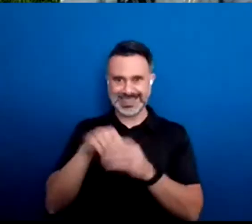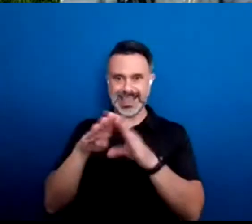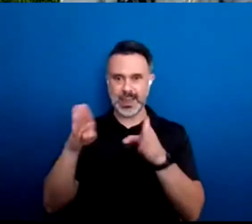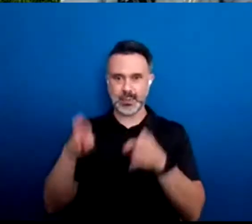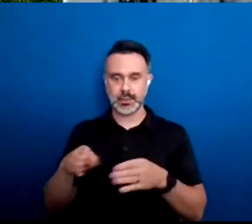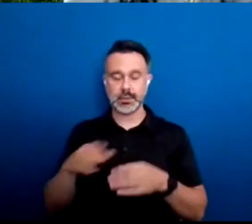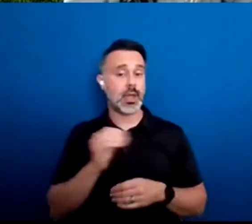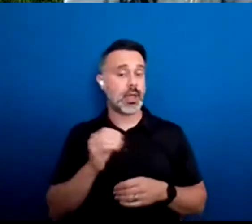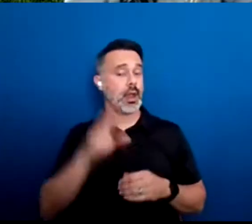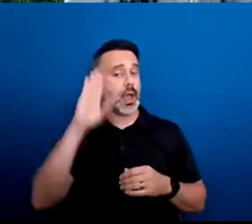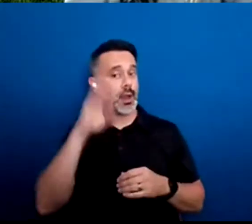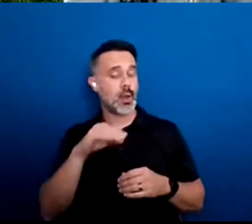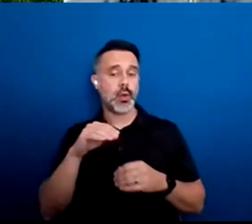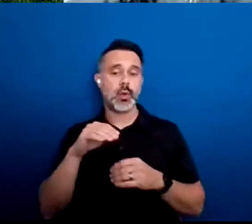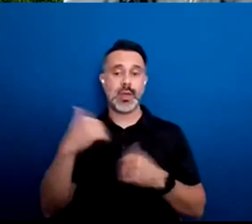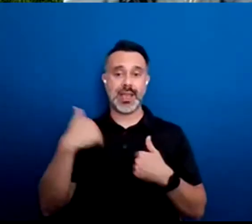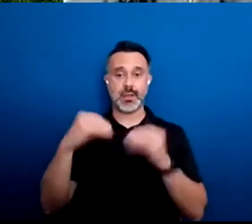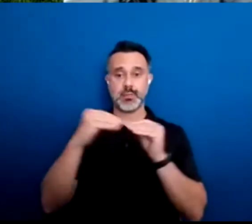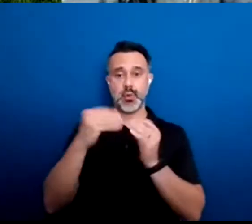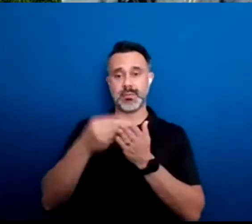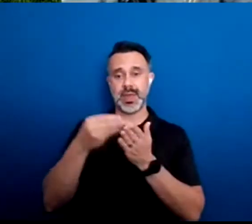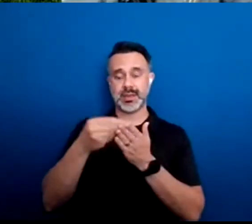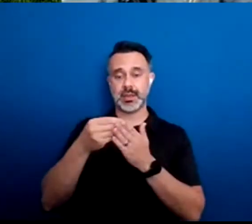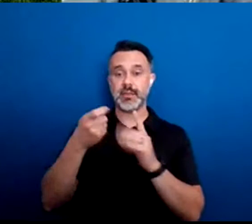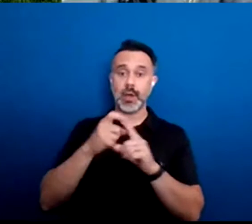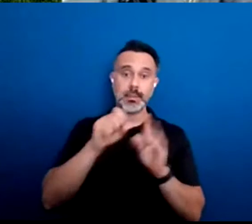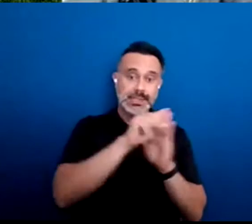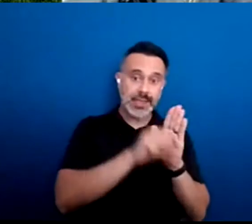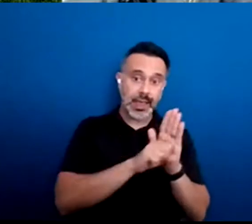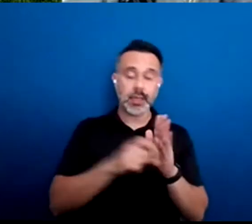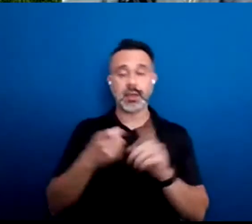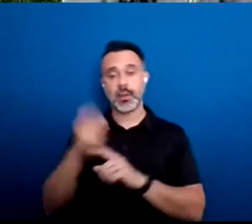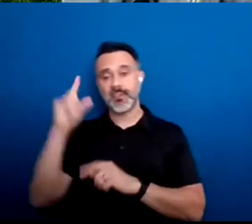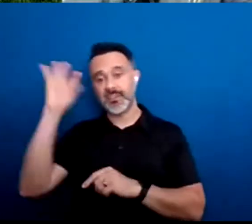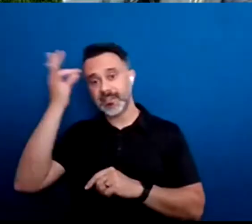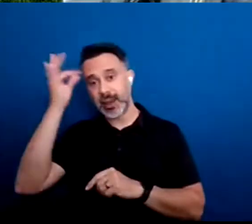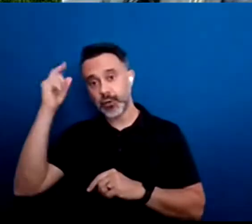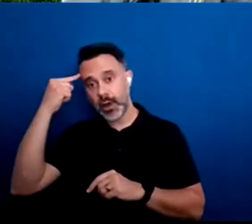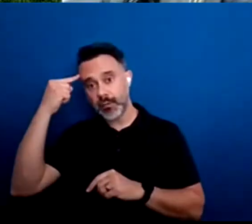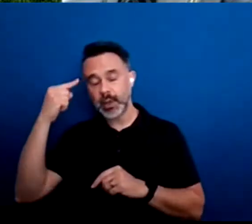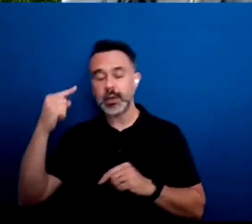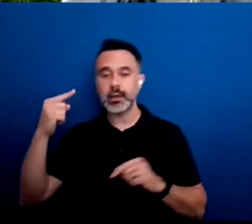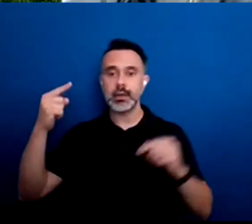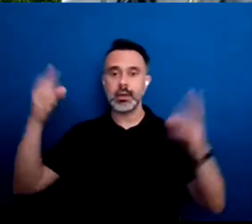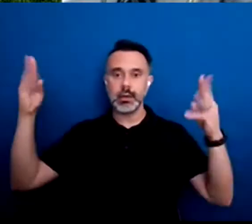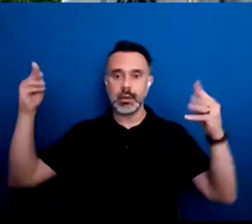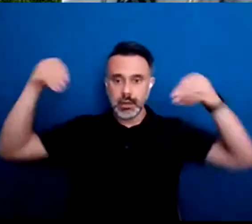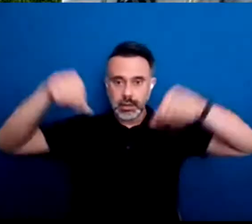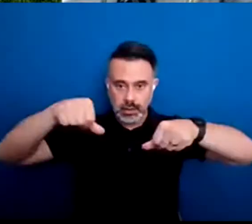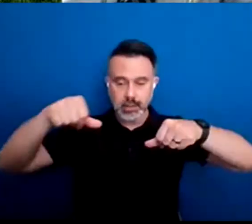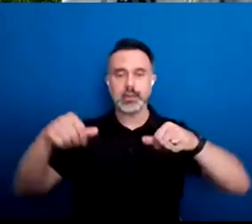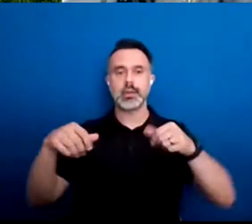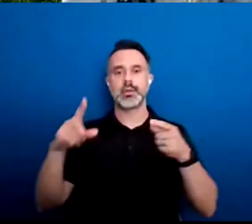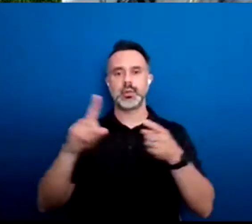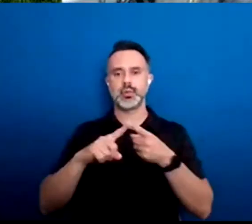both from the state as well as from the federal government, to deal with the the issues of the unhoused